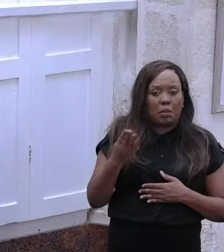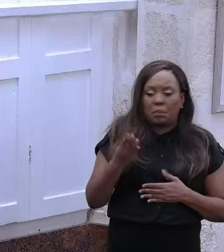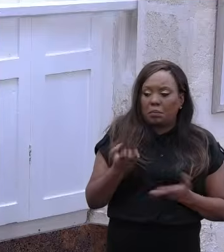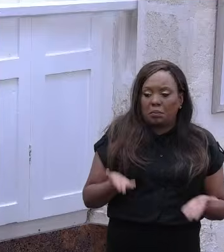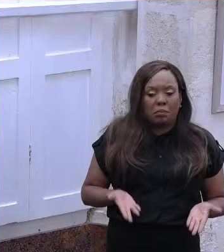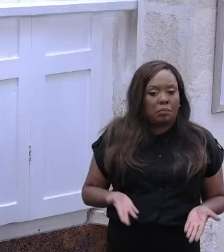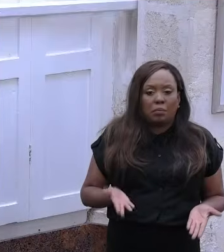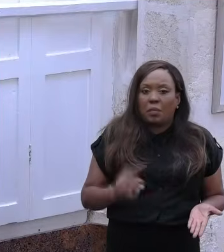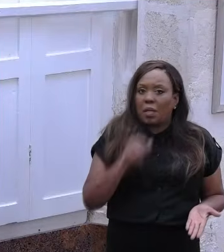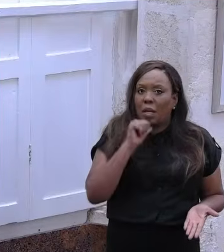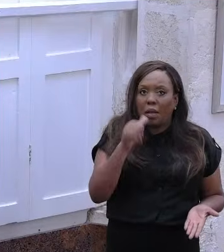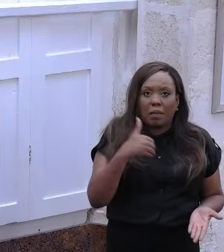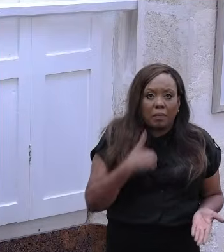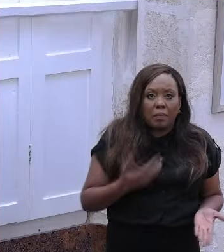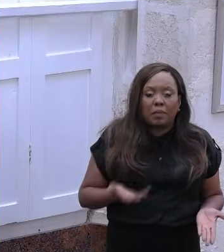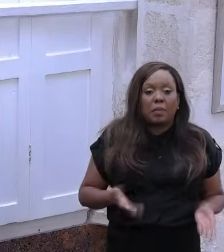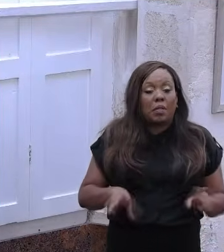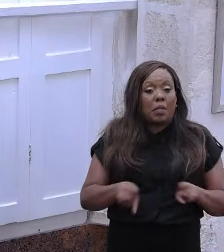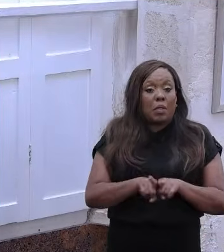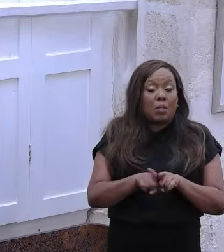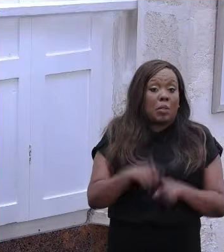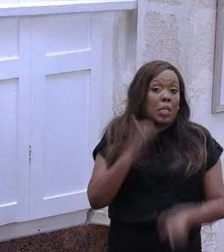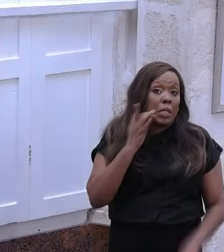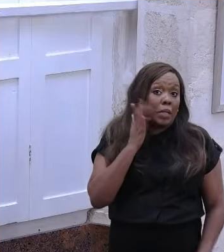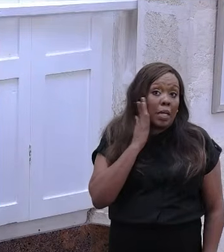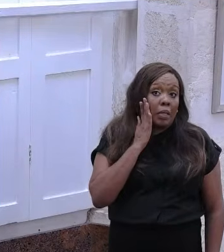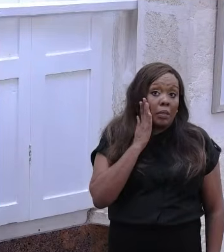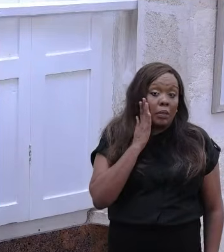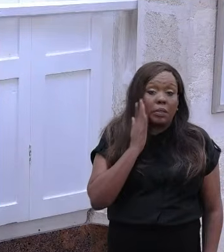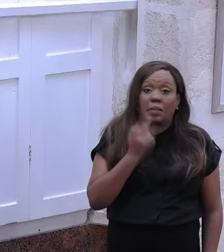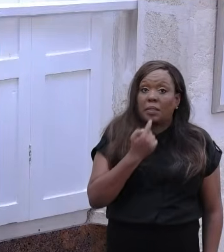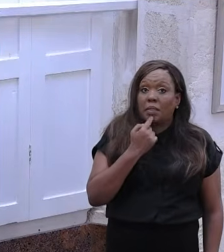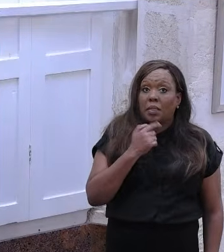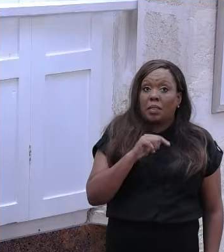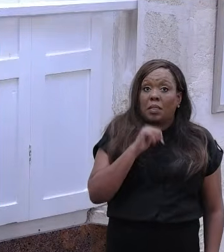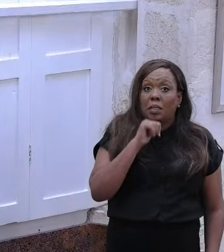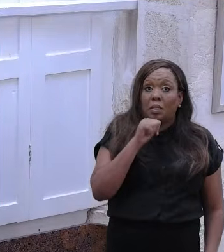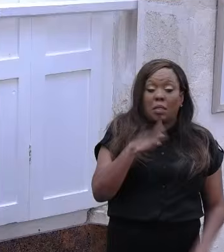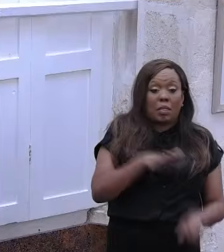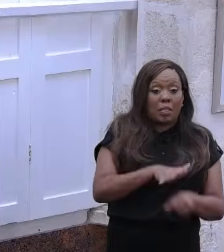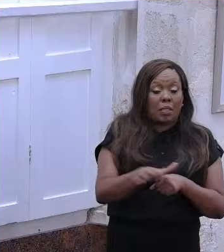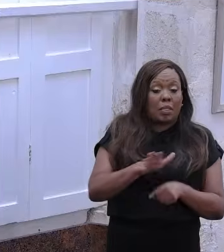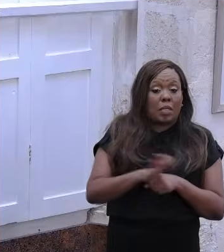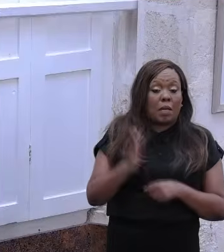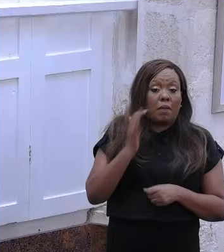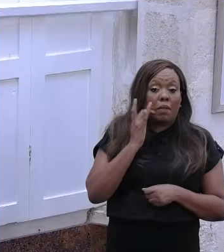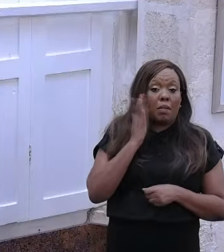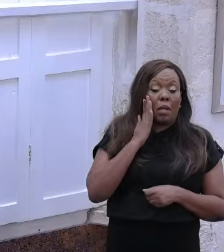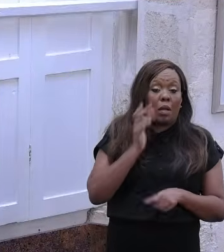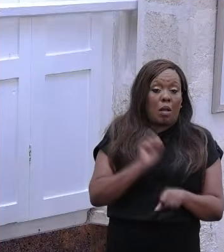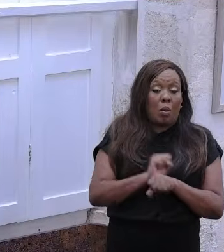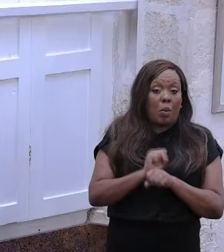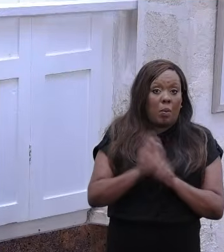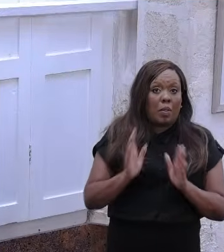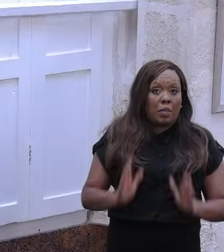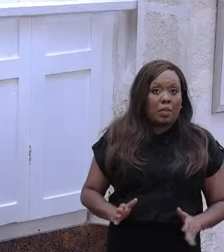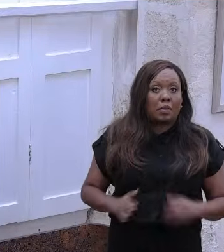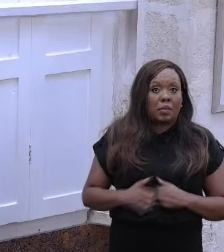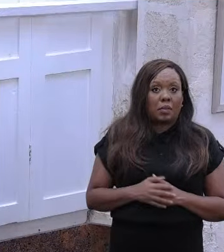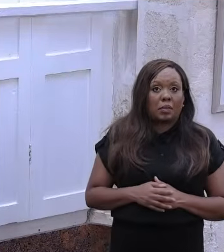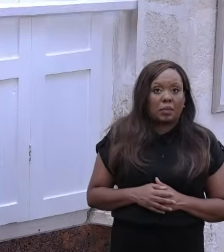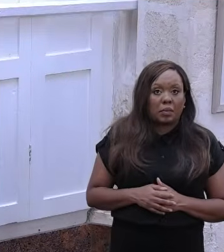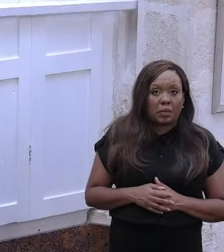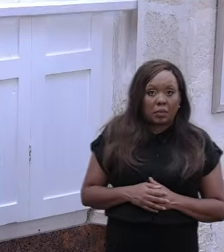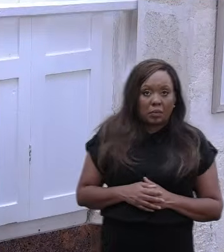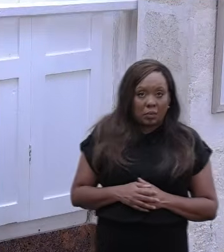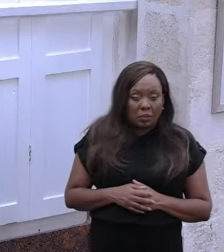the hoteliers have also been reporting severe shortages with hotel workers. So I'll deal with the construction of the hotel workers so you